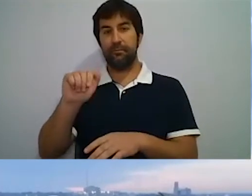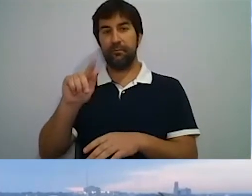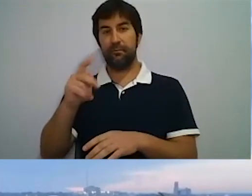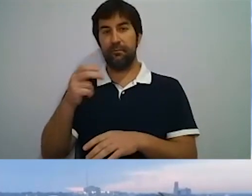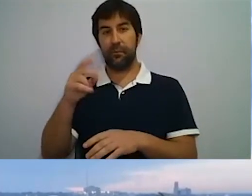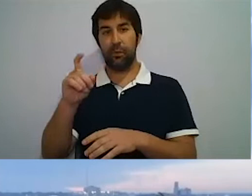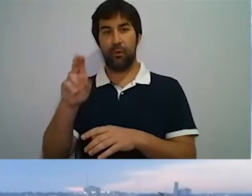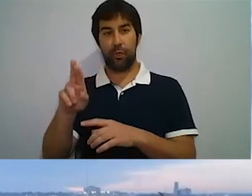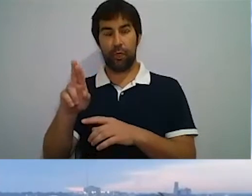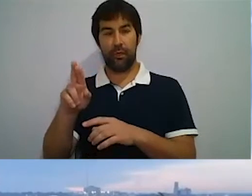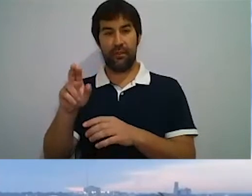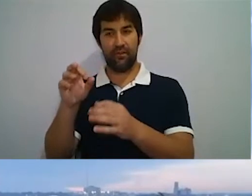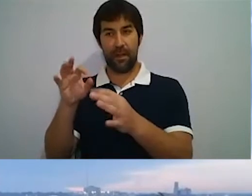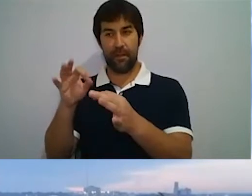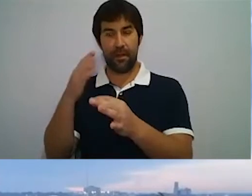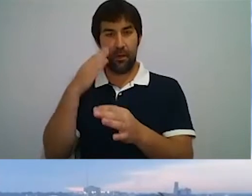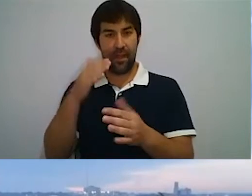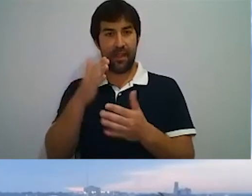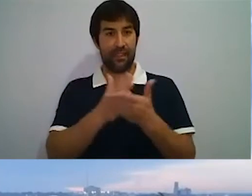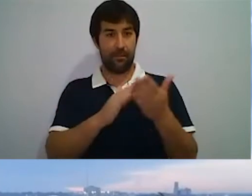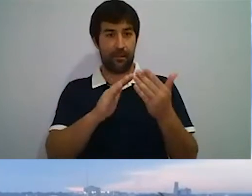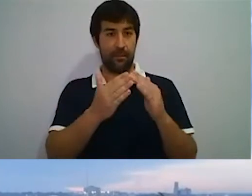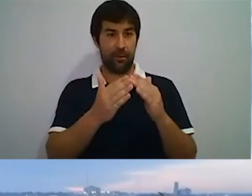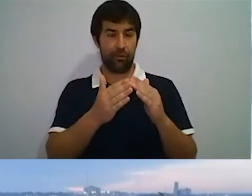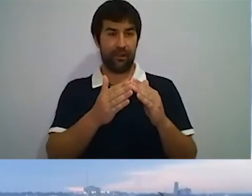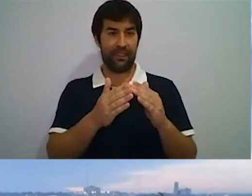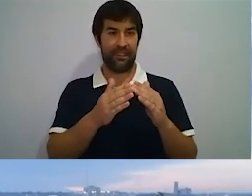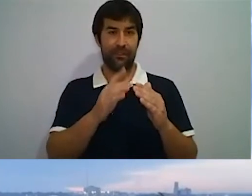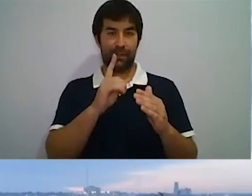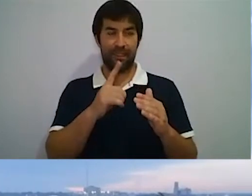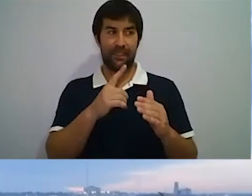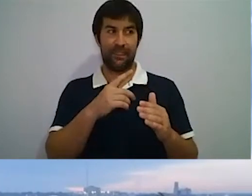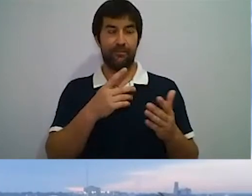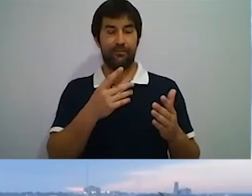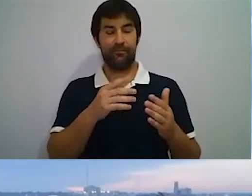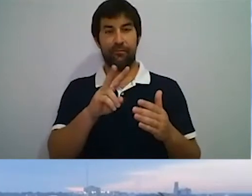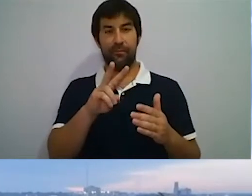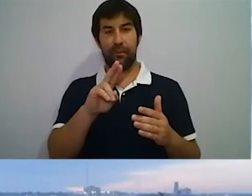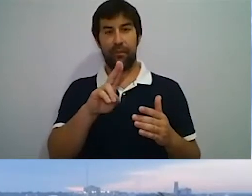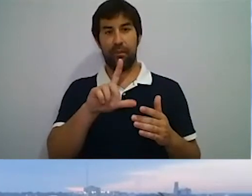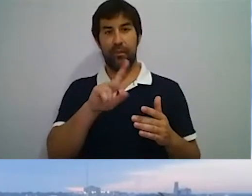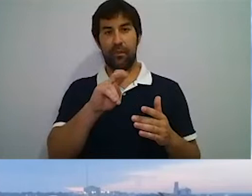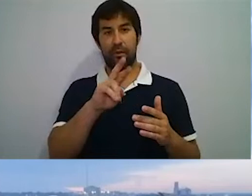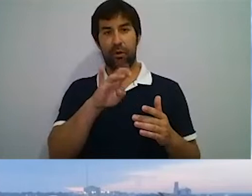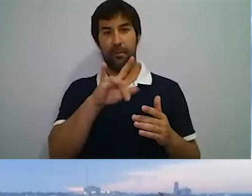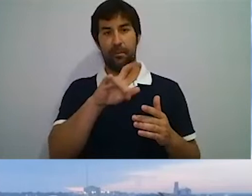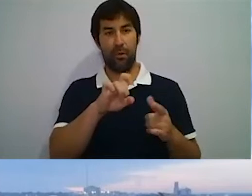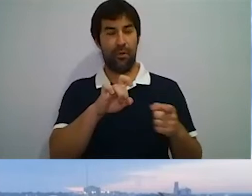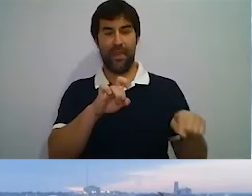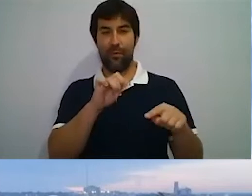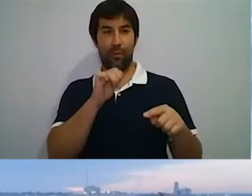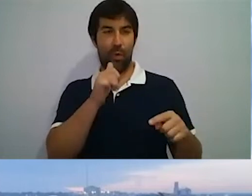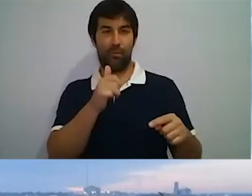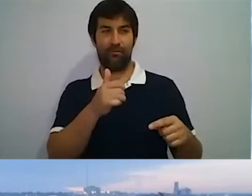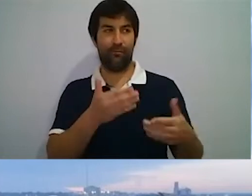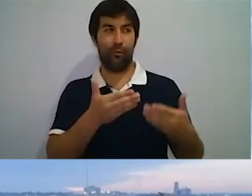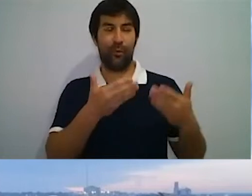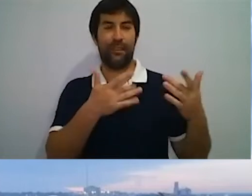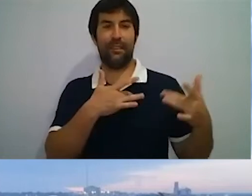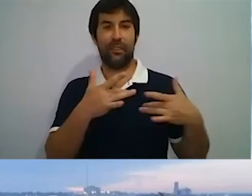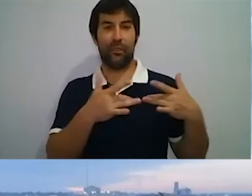a better picture of how we intend to spend money for each individual project in the future. The capital